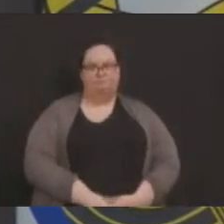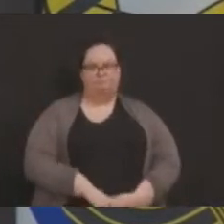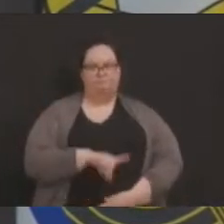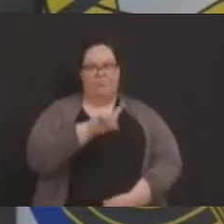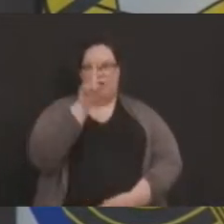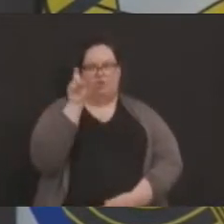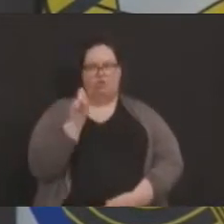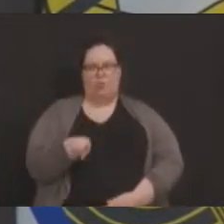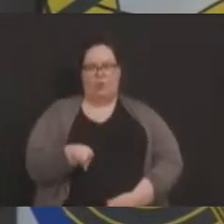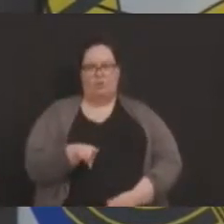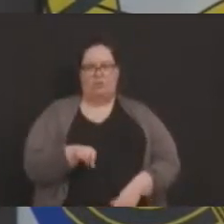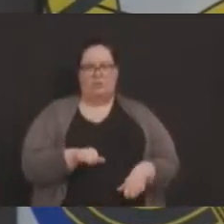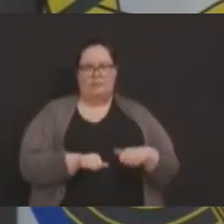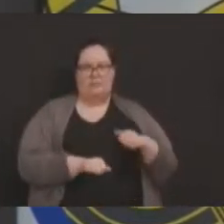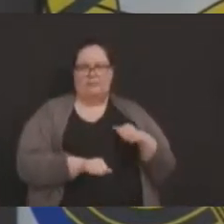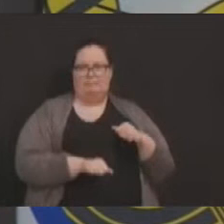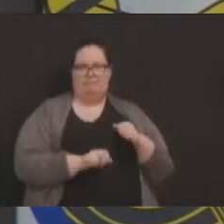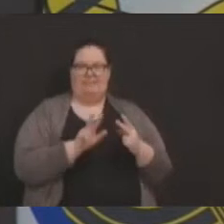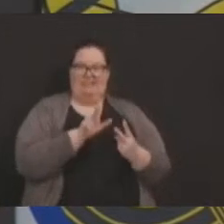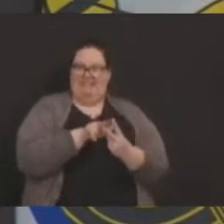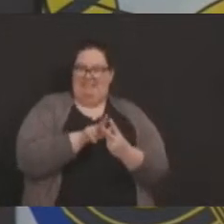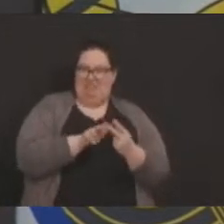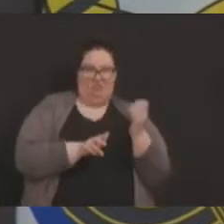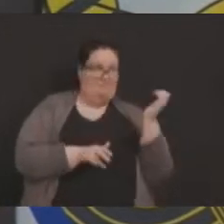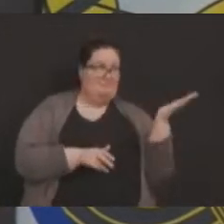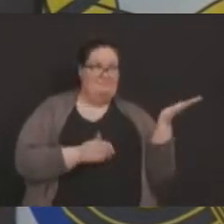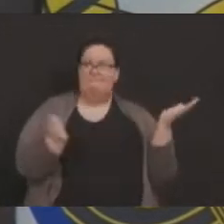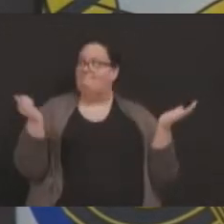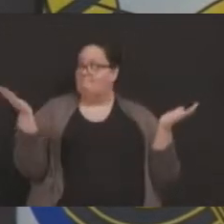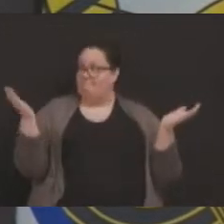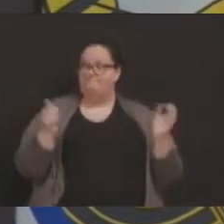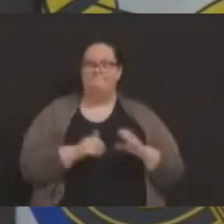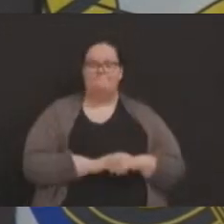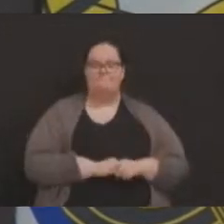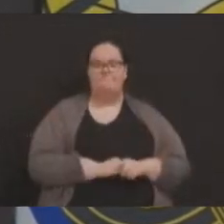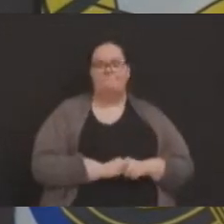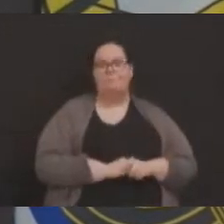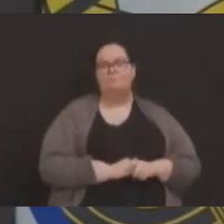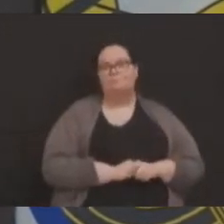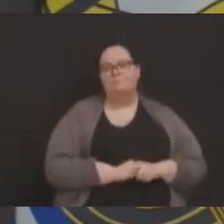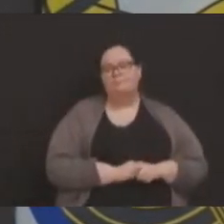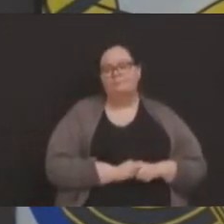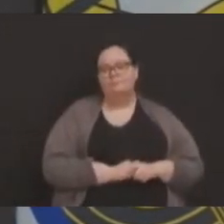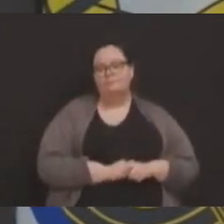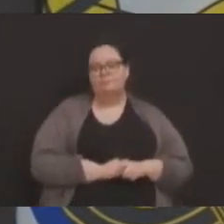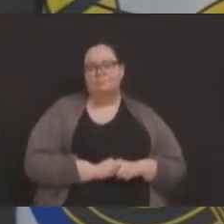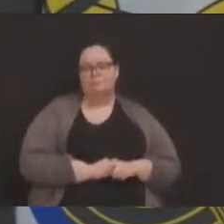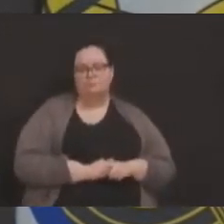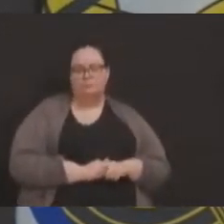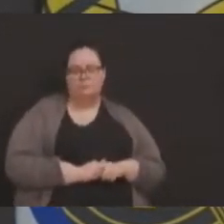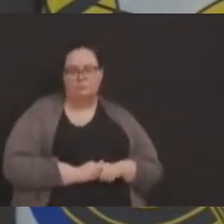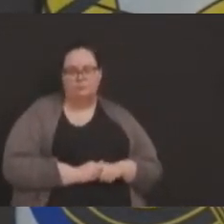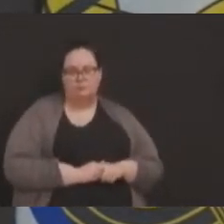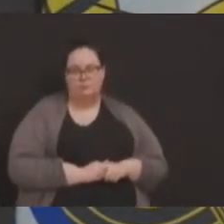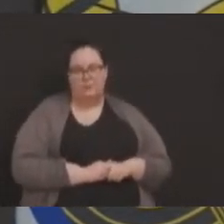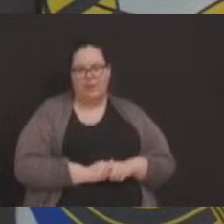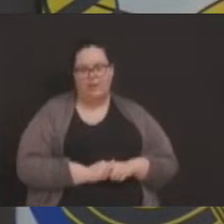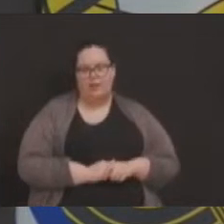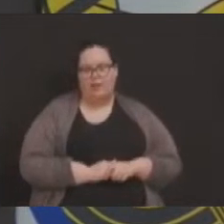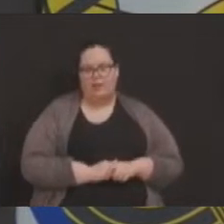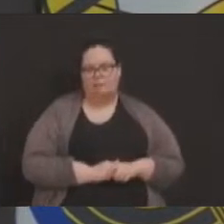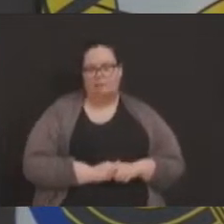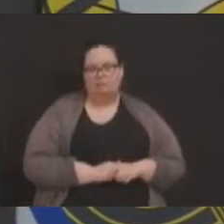health workers and long-term care workers in Zone 4 are isolating, and if there's any concern at this point around hospital